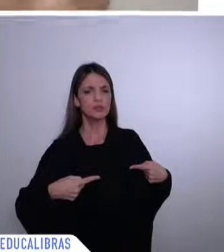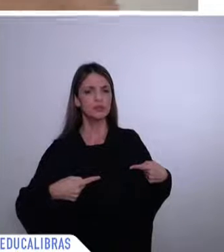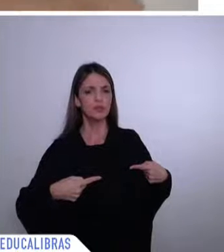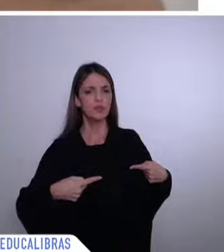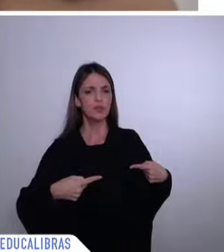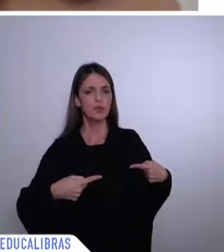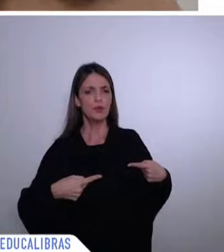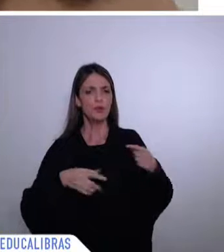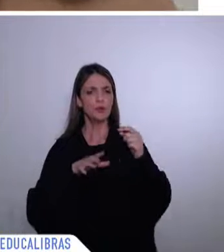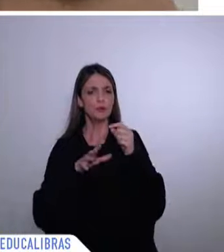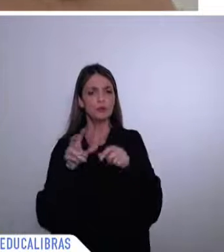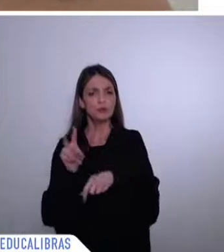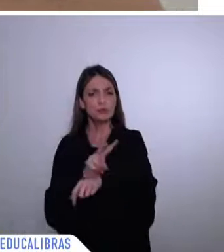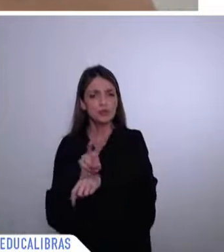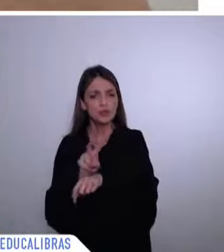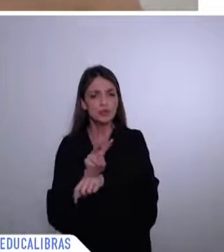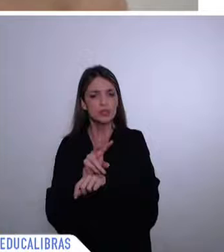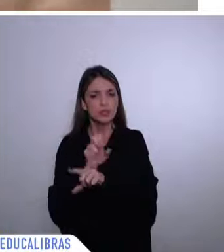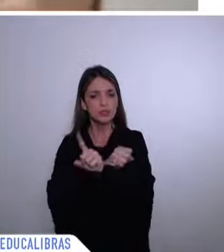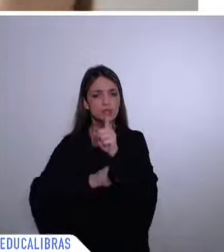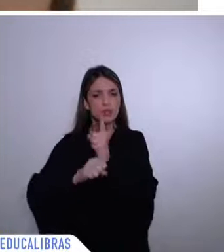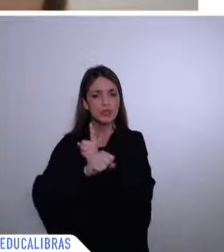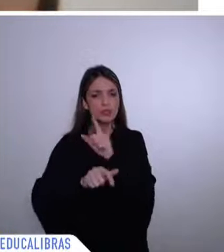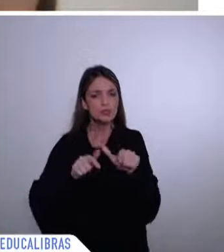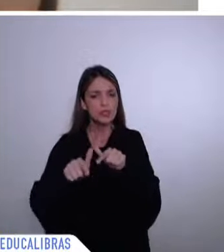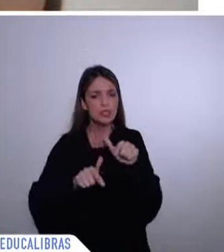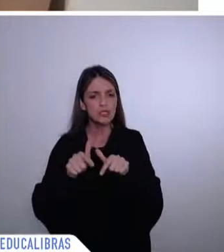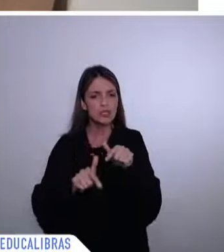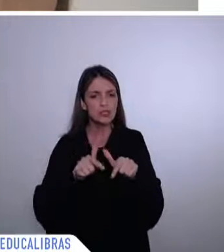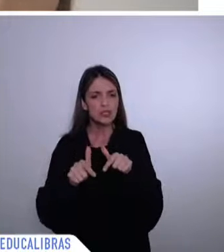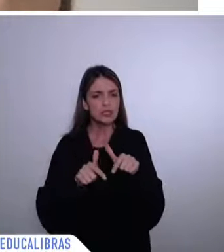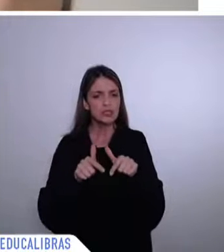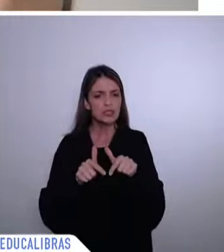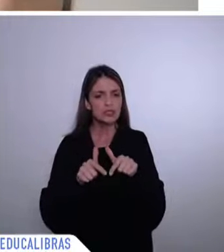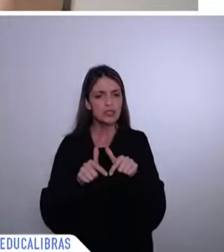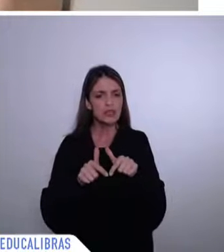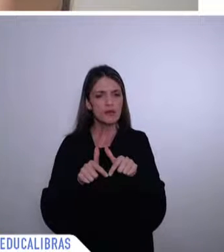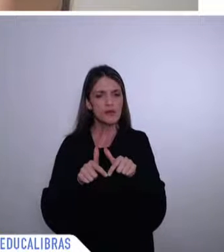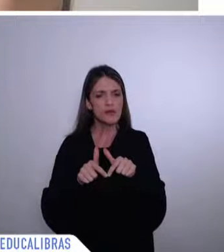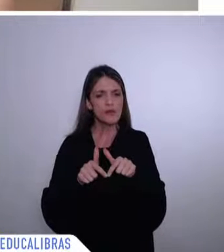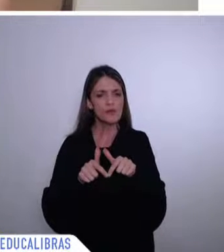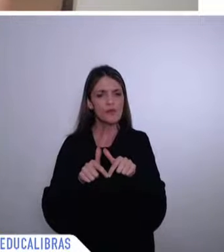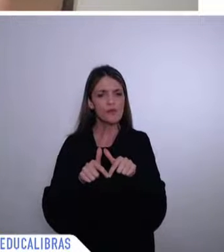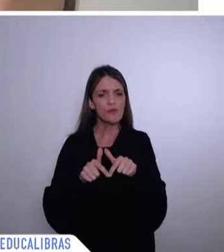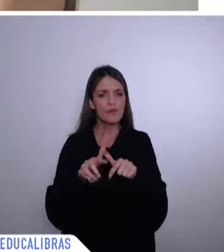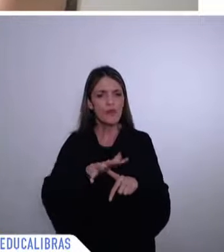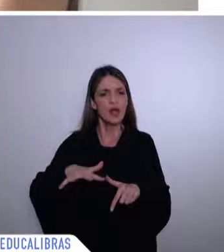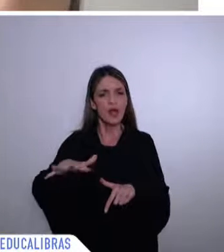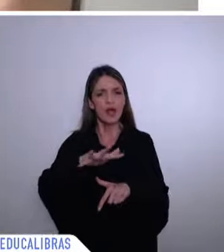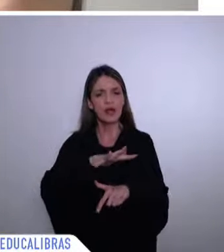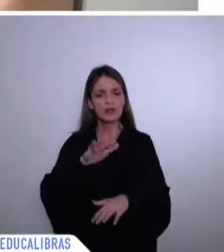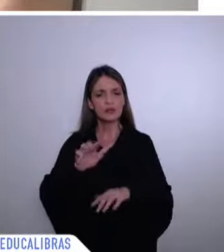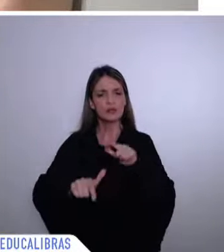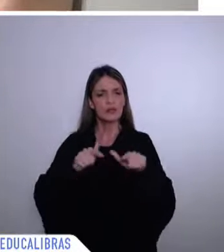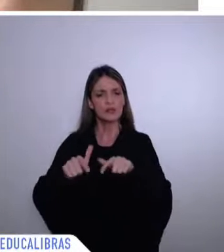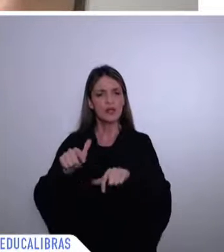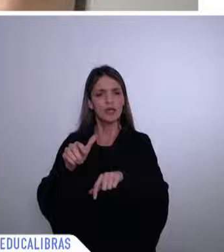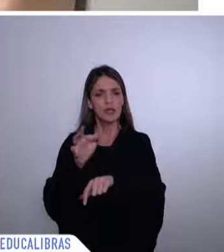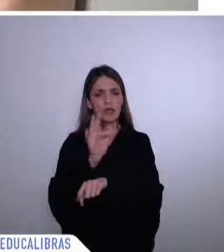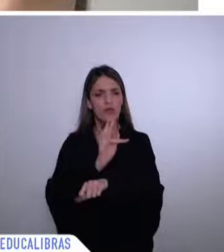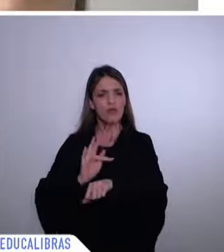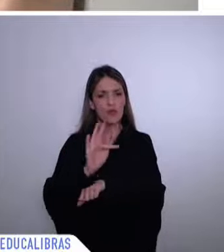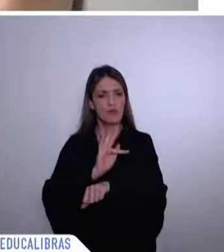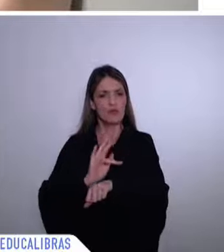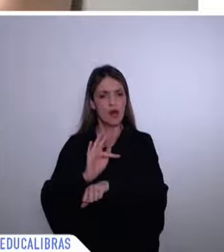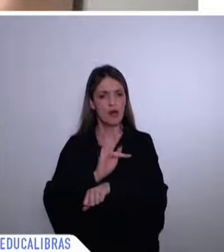are the challenges to increase the social protection at work, considering the high rates